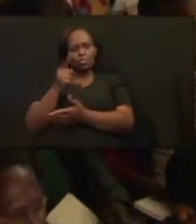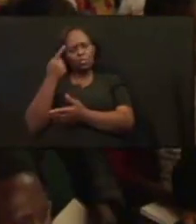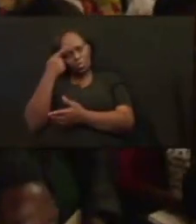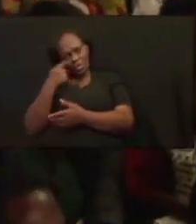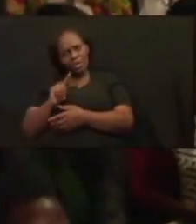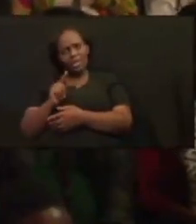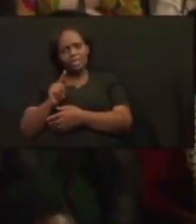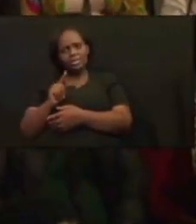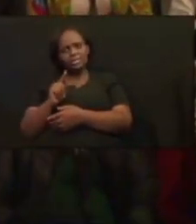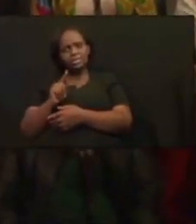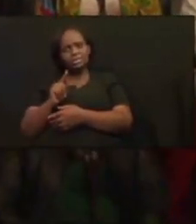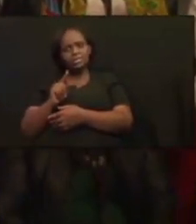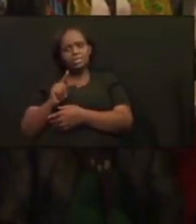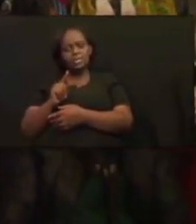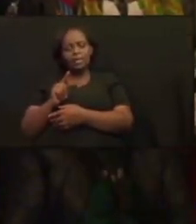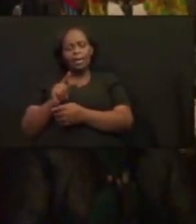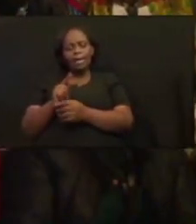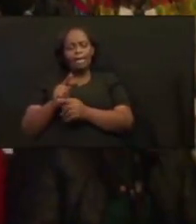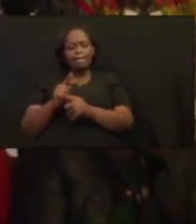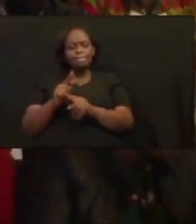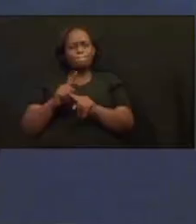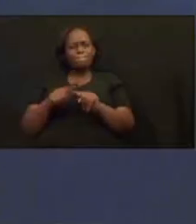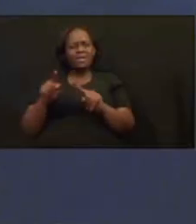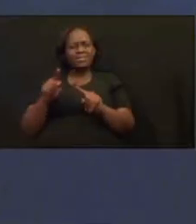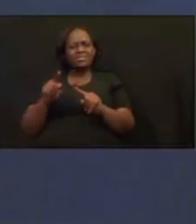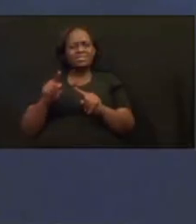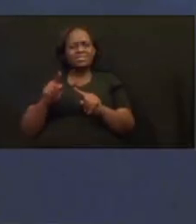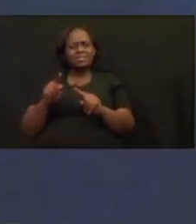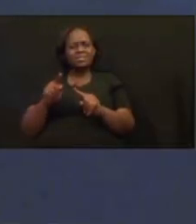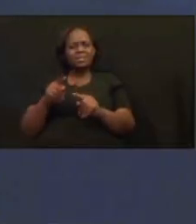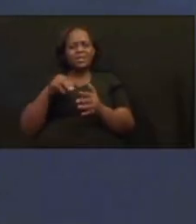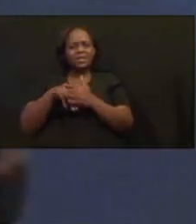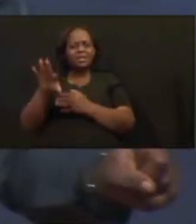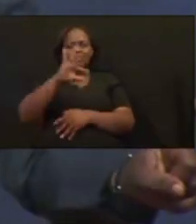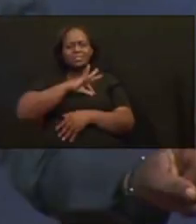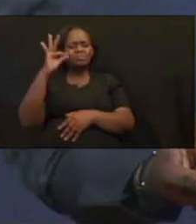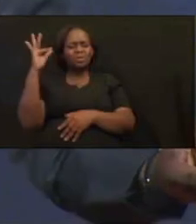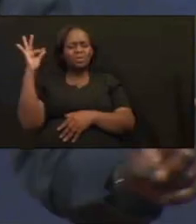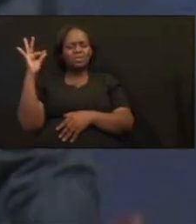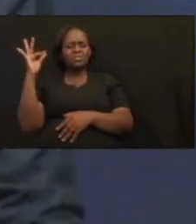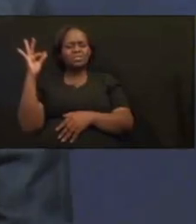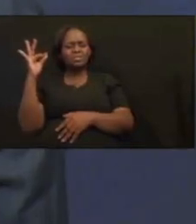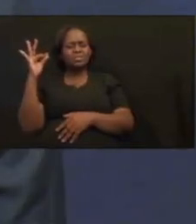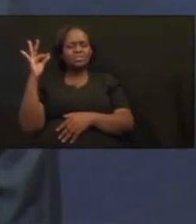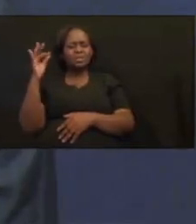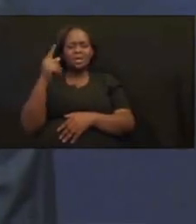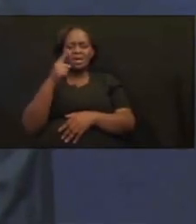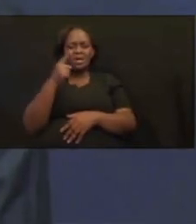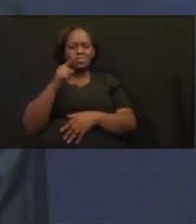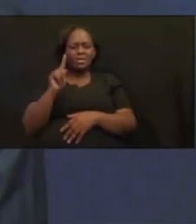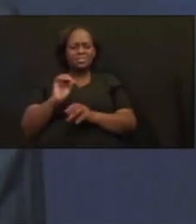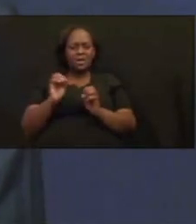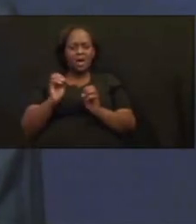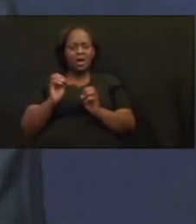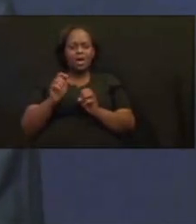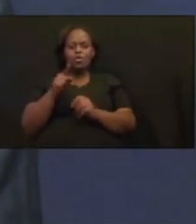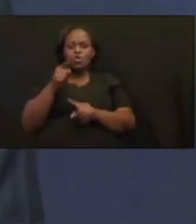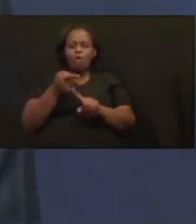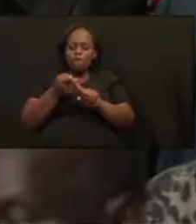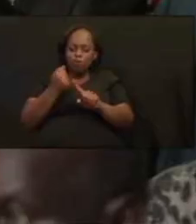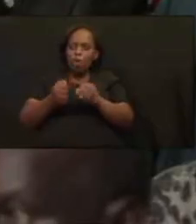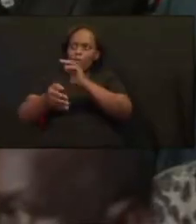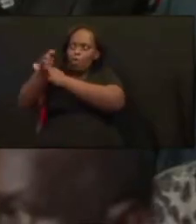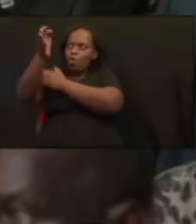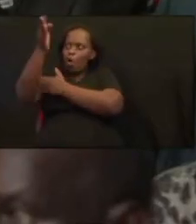but spiritually, you may not be right. You are from heaven through Kenya to the earth.